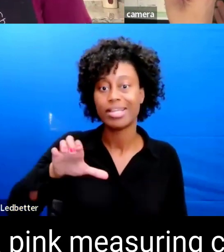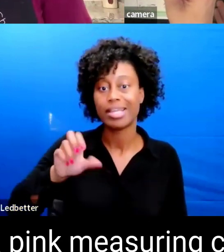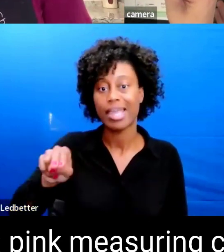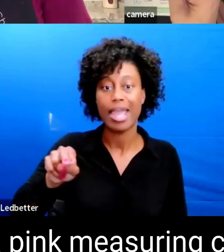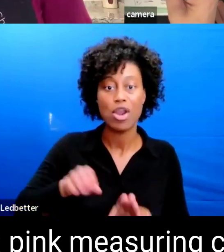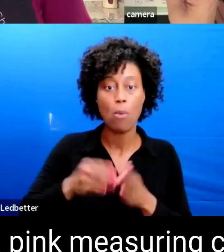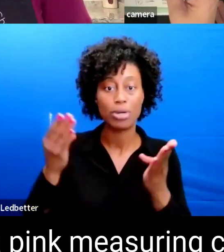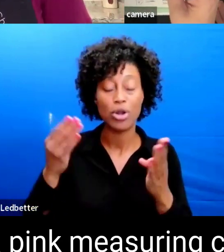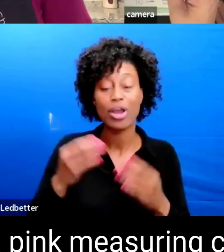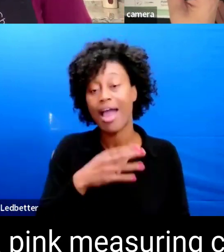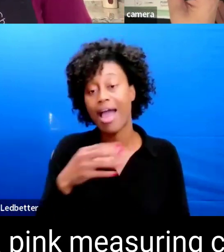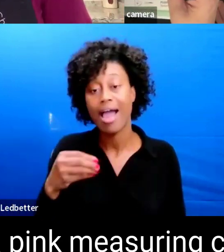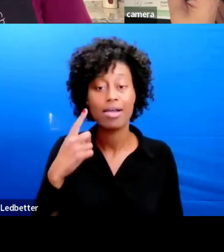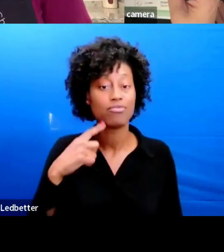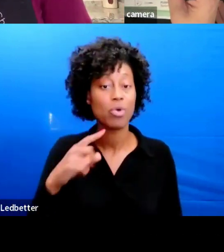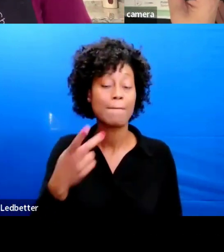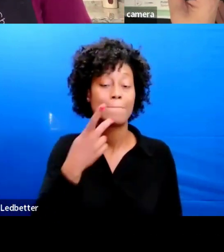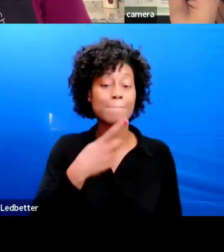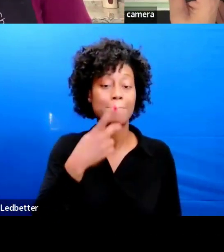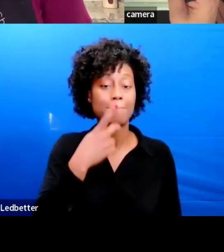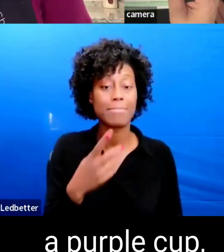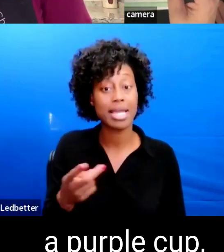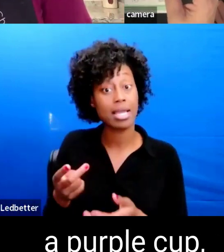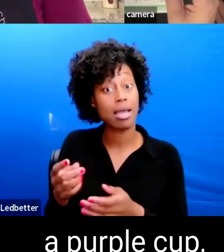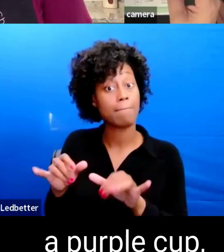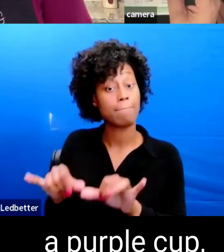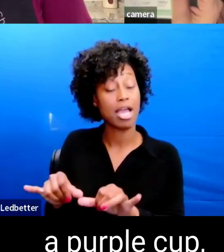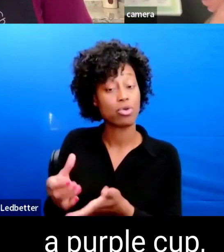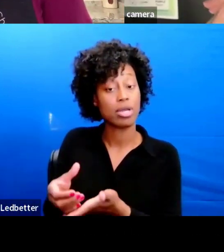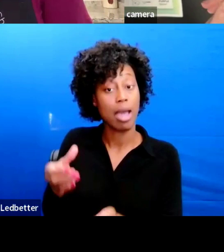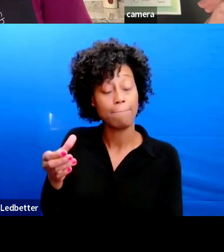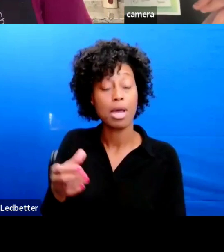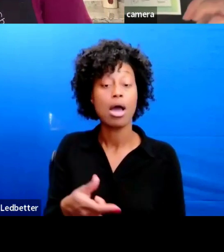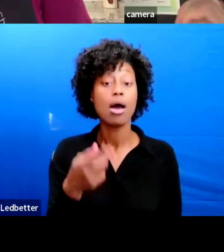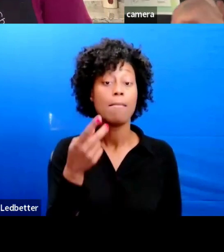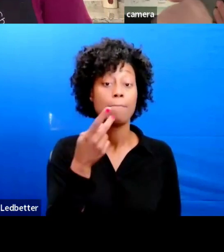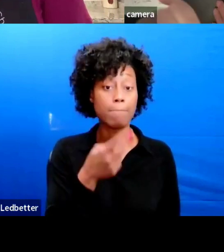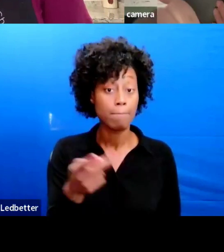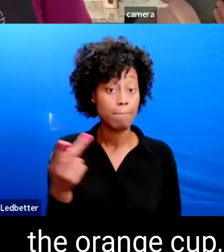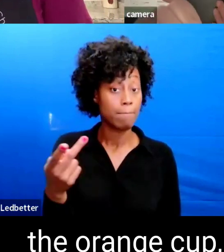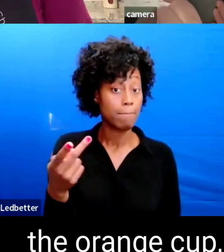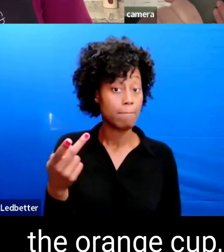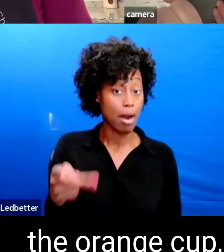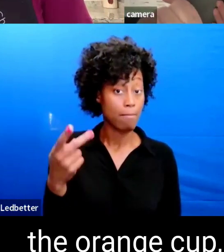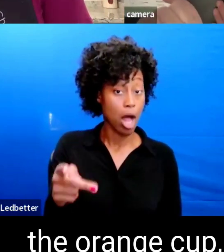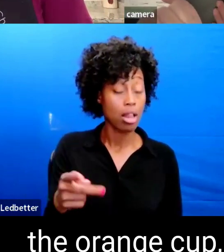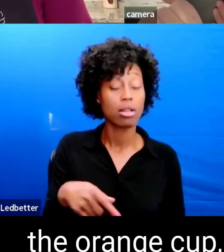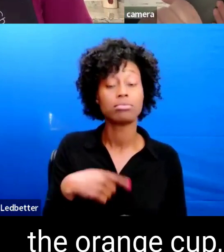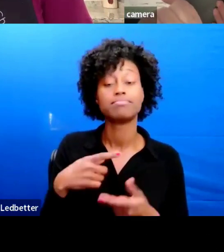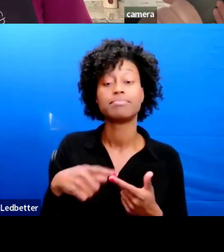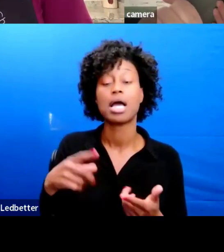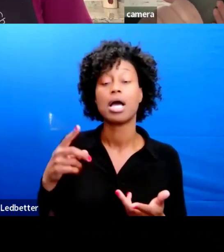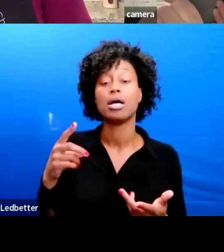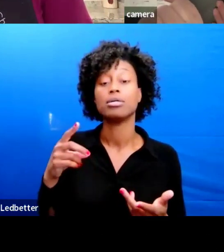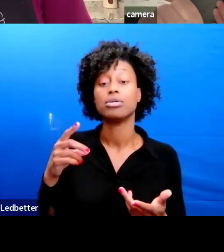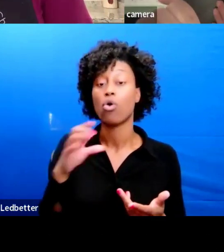a pink measuring cup, a purple cup, the orange